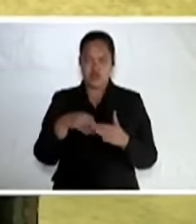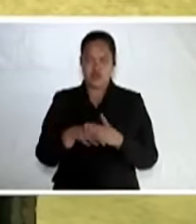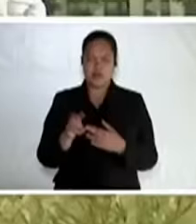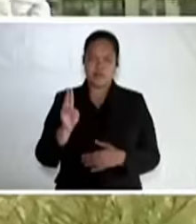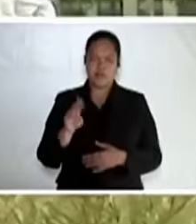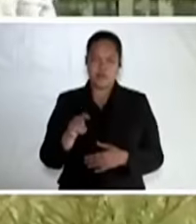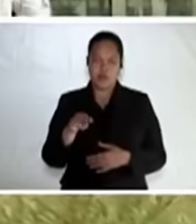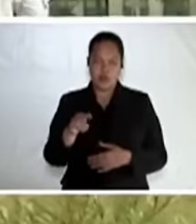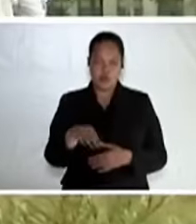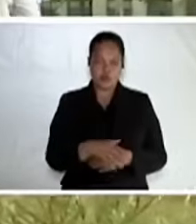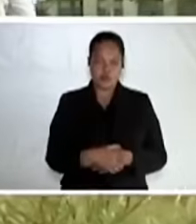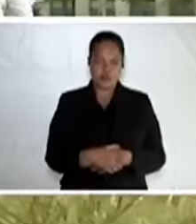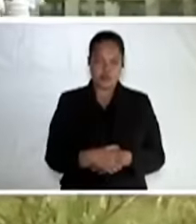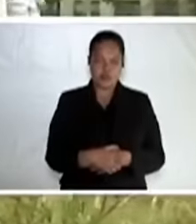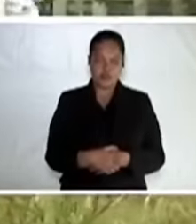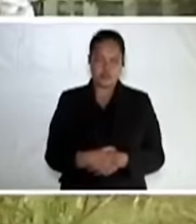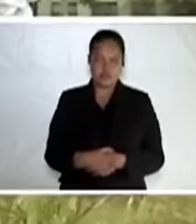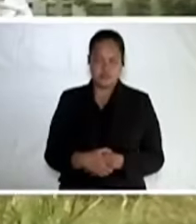Maduata.